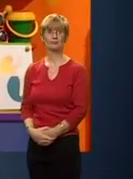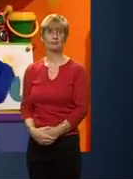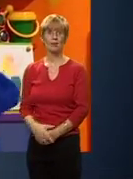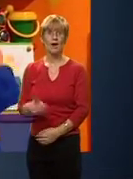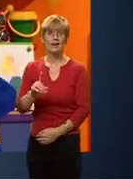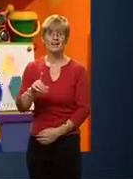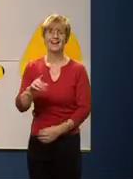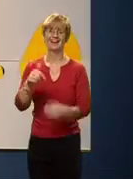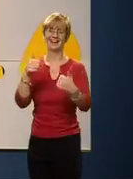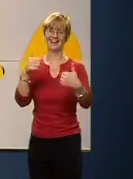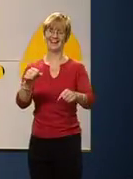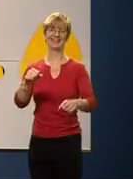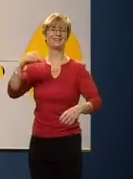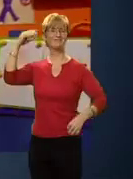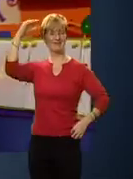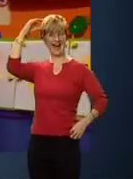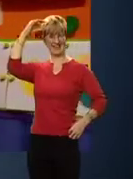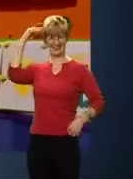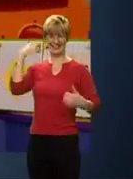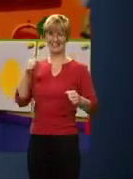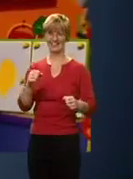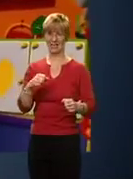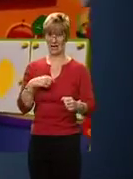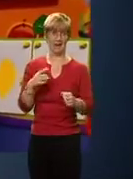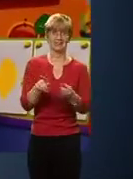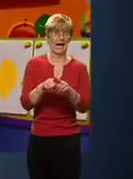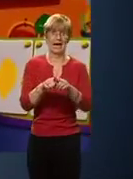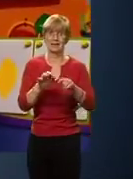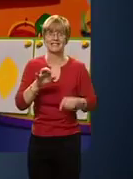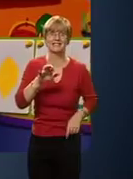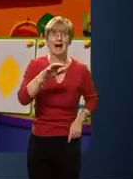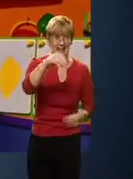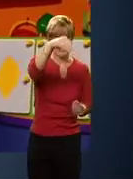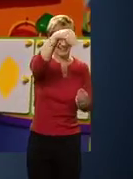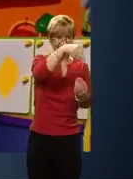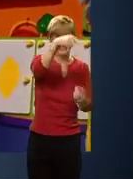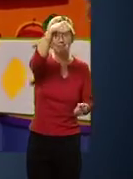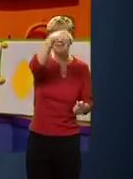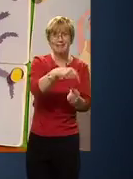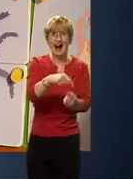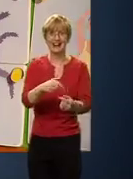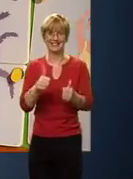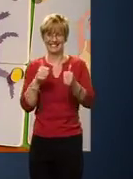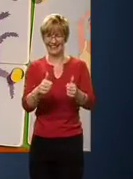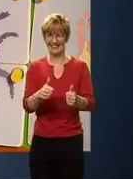here. There. Oh. And I've got the rest of the spider.